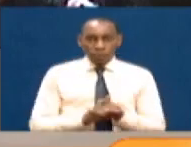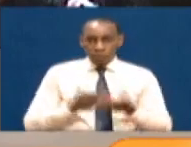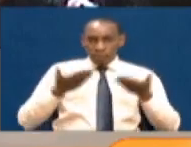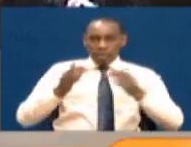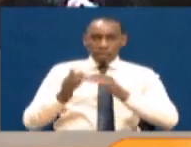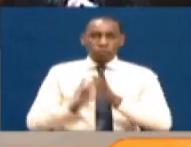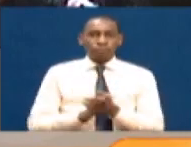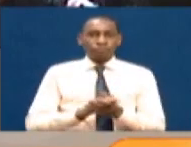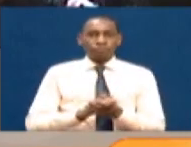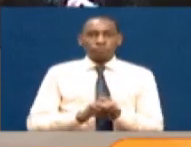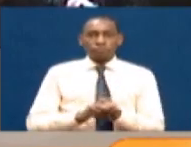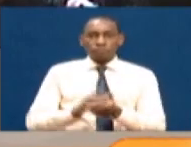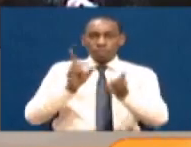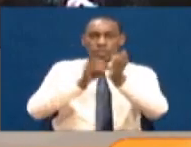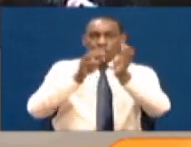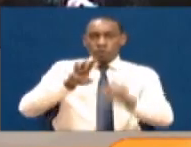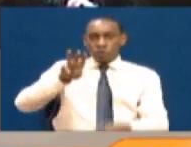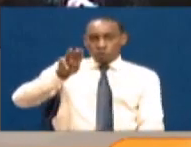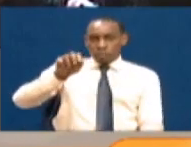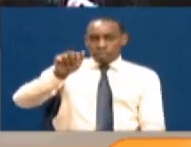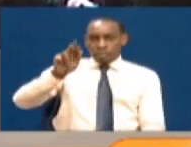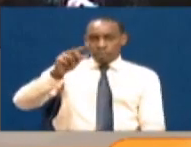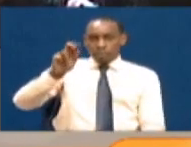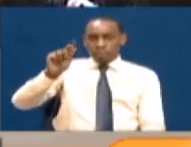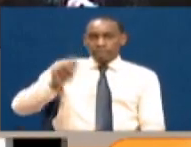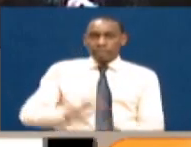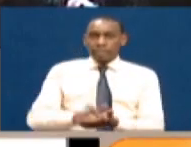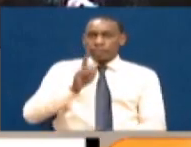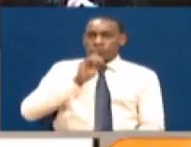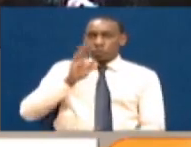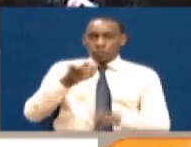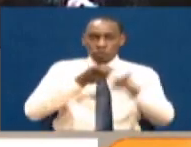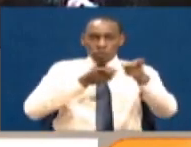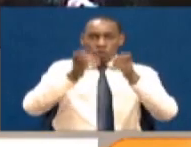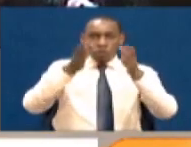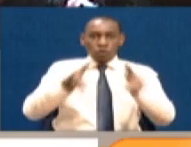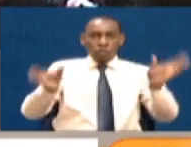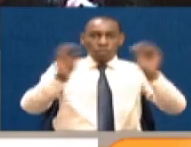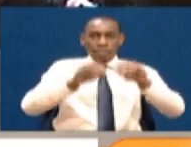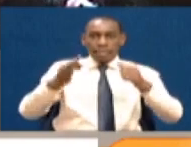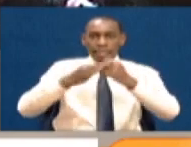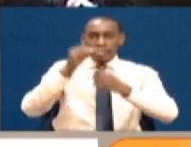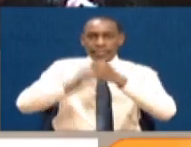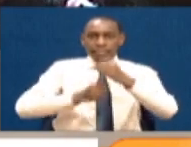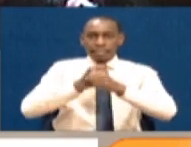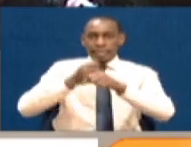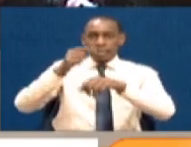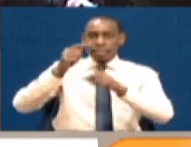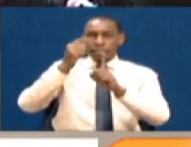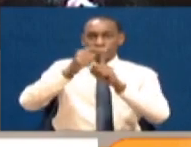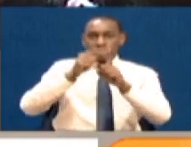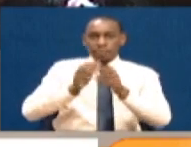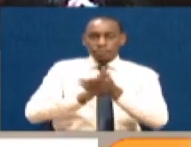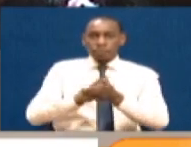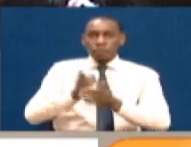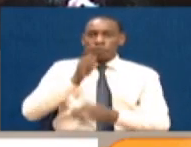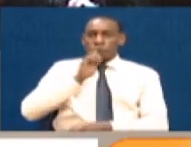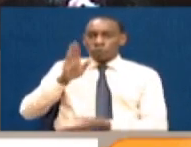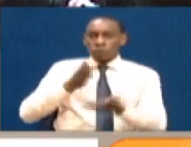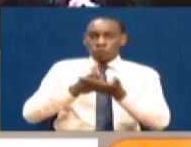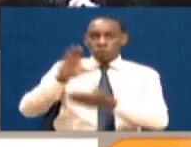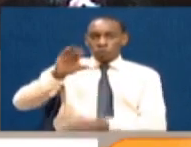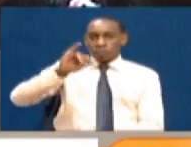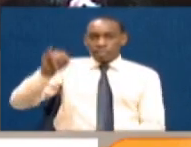Now, in other news, Dr. Margaret Nyakang'o has been sworn in as the Controller of Budget for an eight-year term. She was sworn in by Chief Justice David